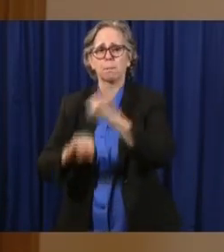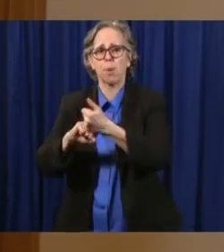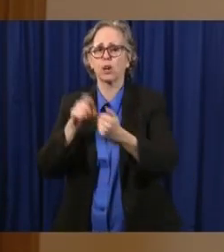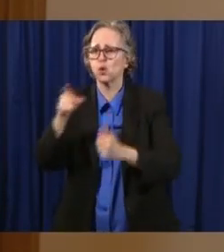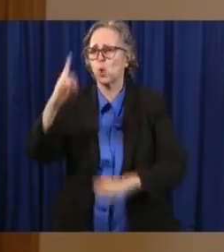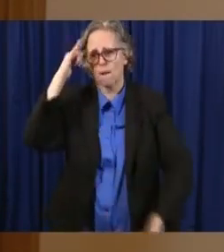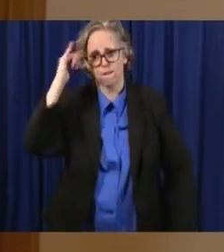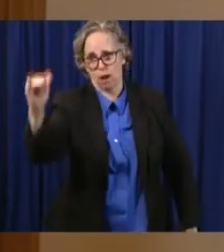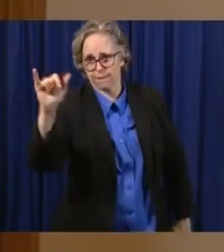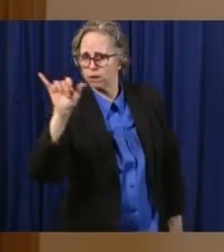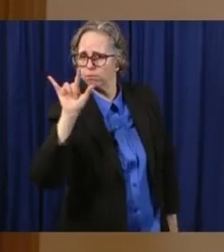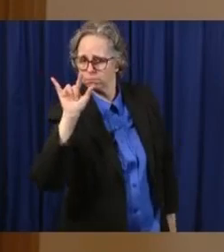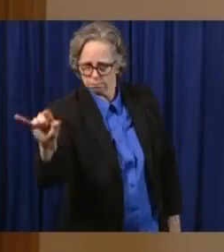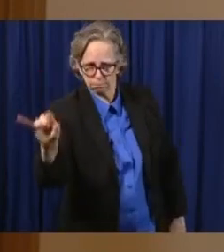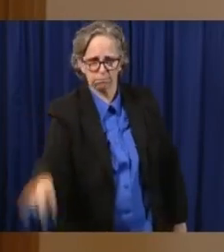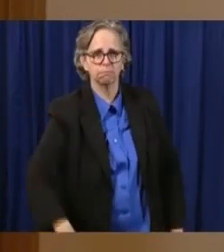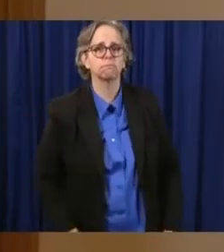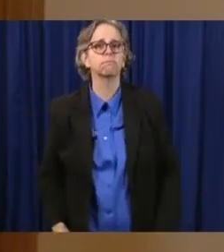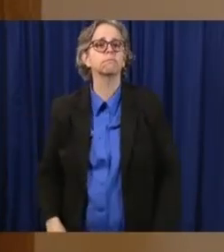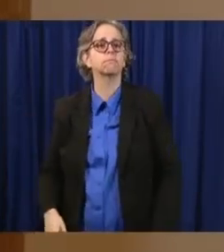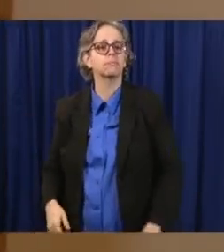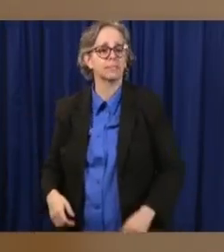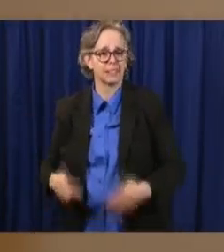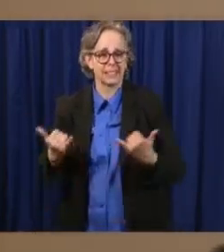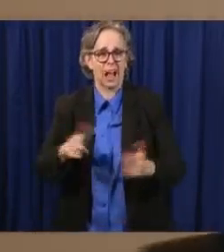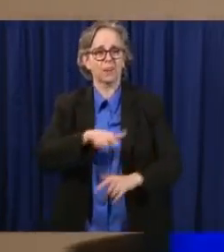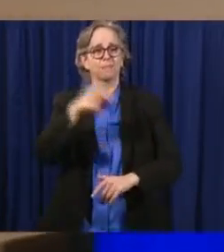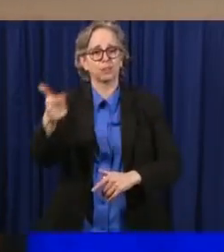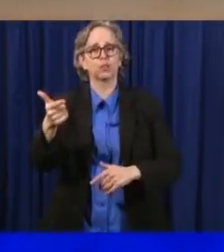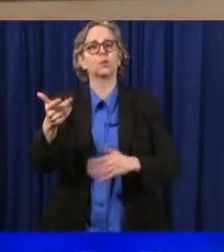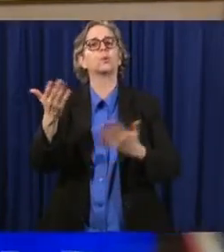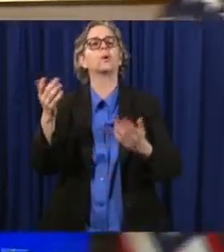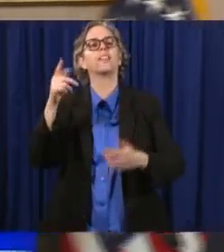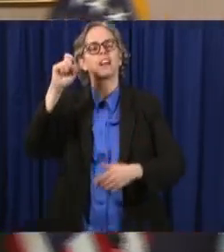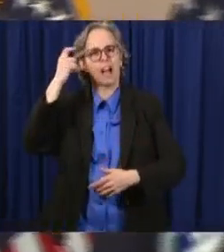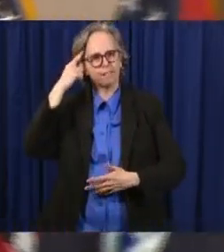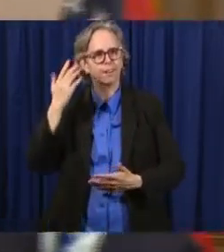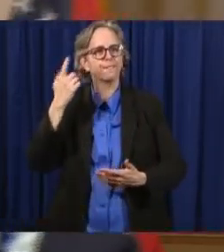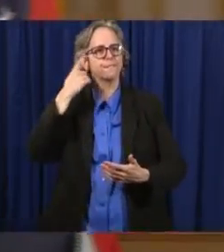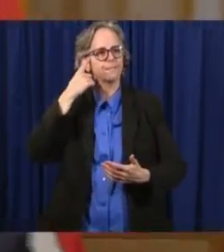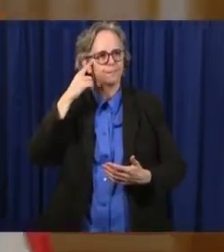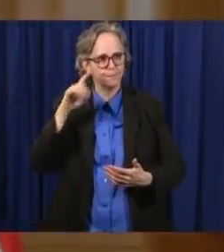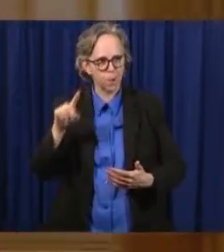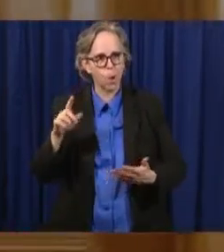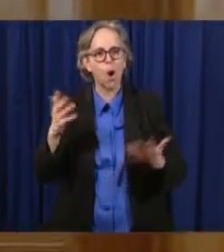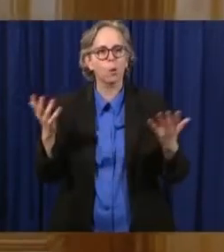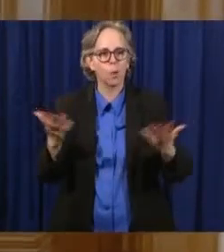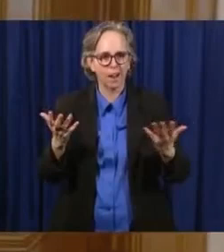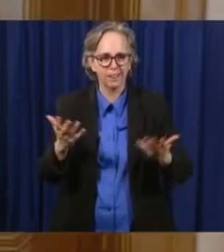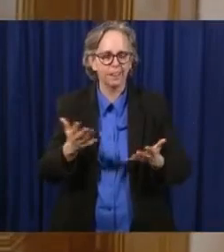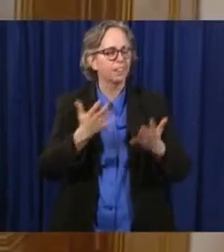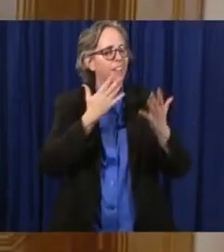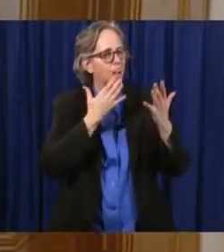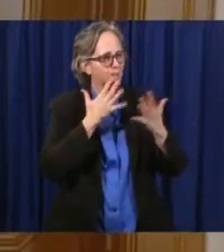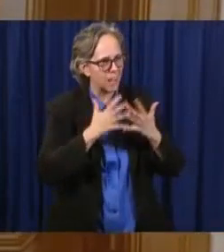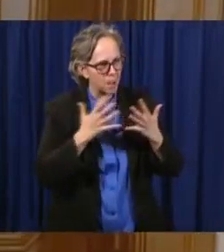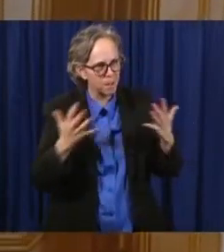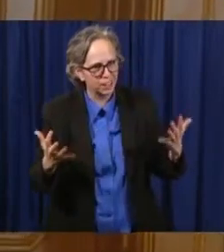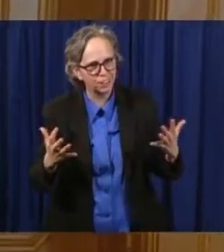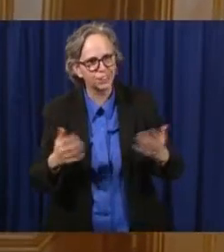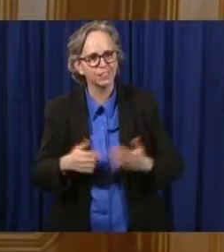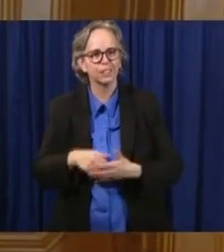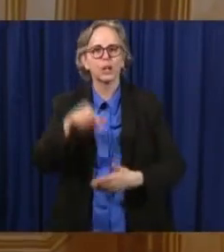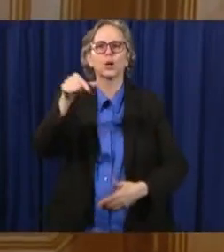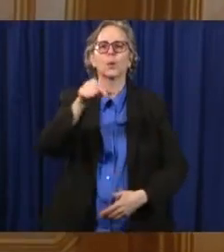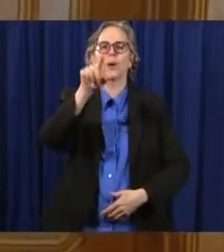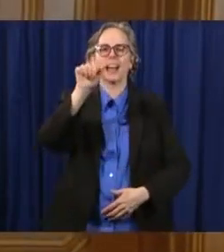with that, I give it back to our governor. Thank you. Dr. Acton, thank you very much. We'll